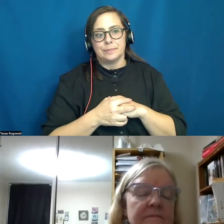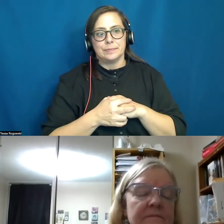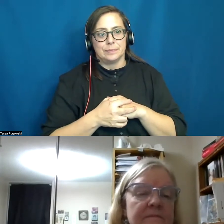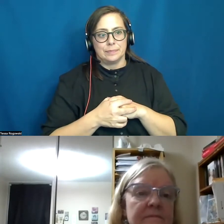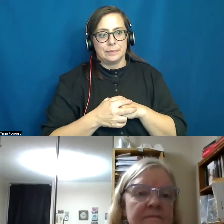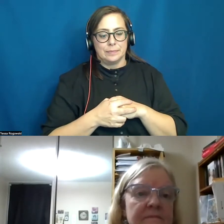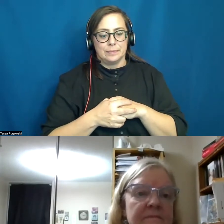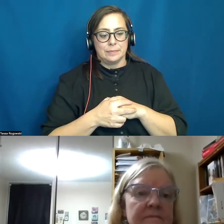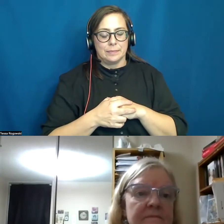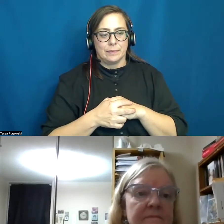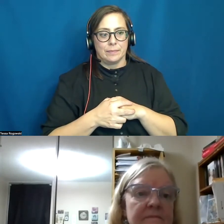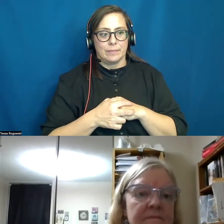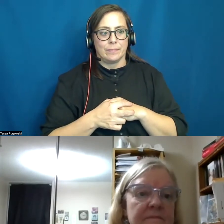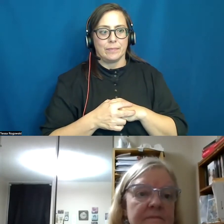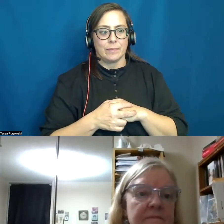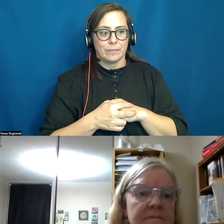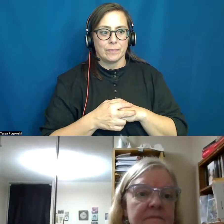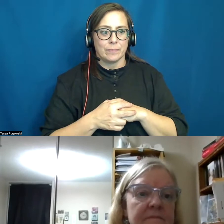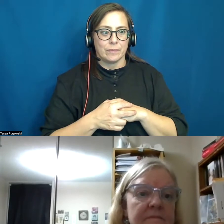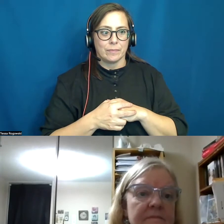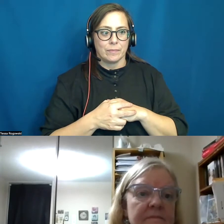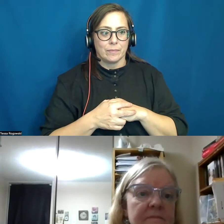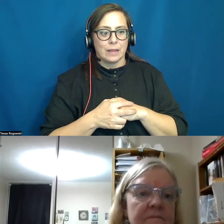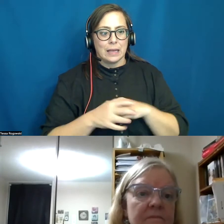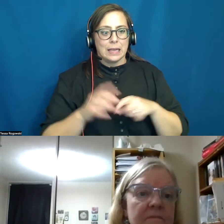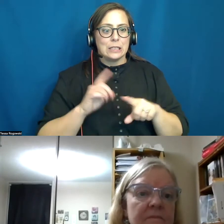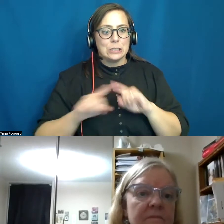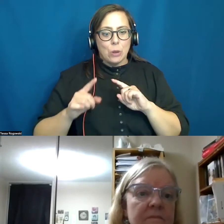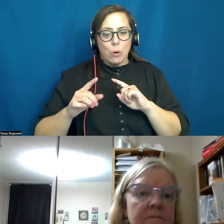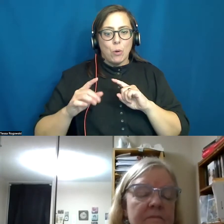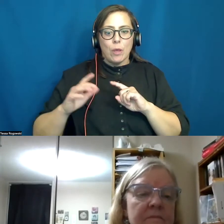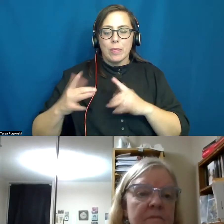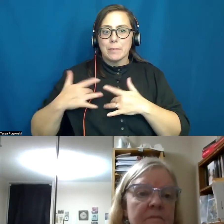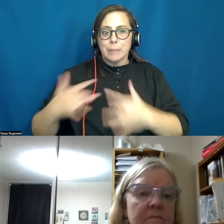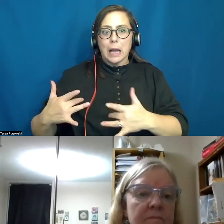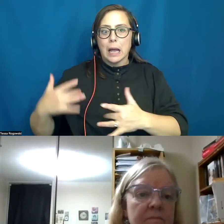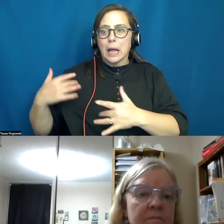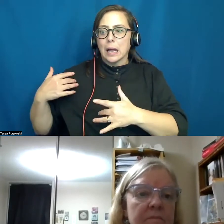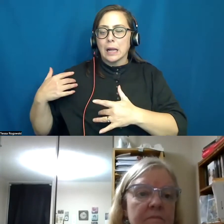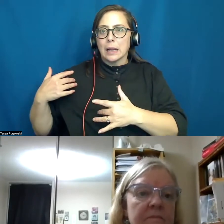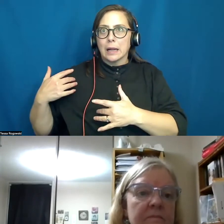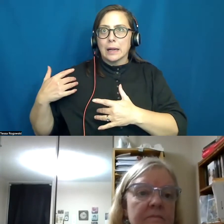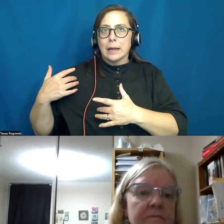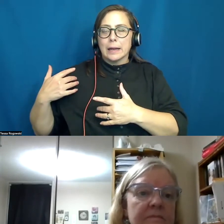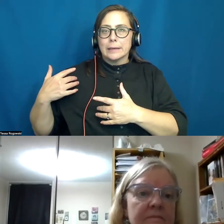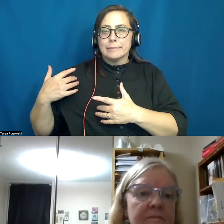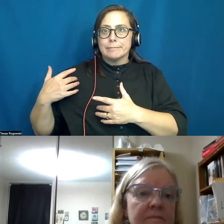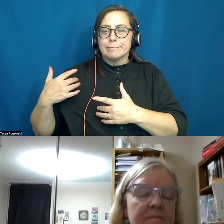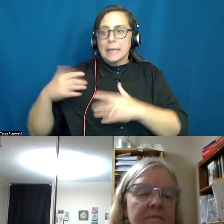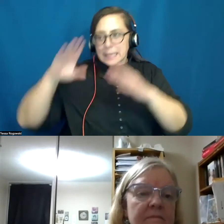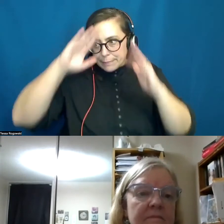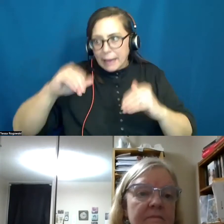getting away from somewhat inherited traditions and expectations, and trying to make the form and shape